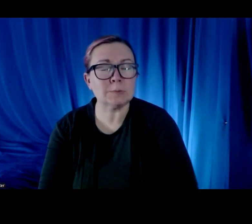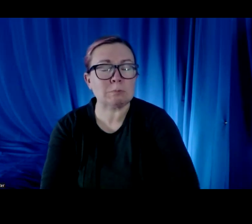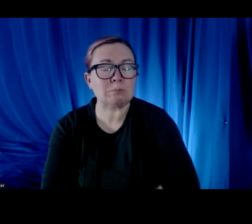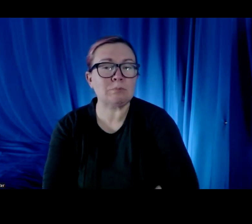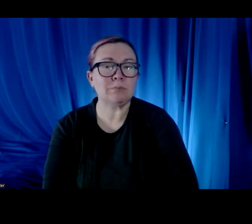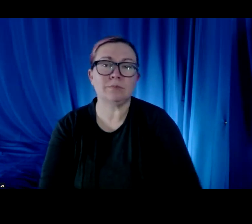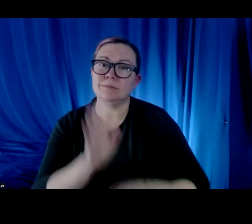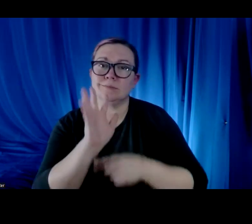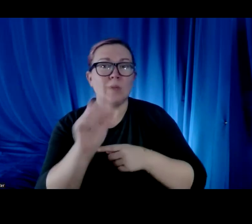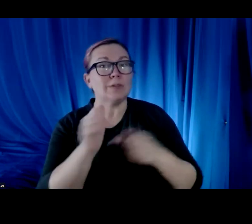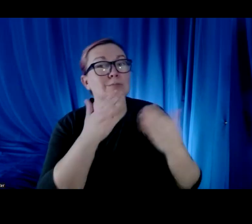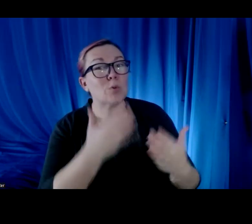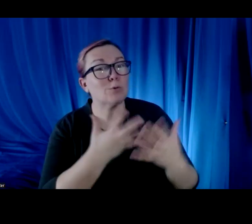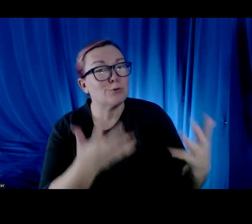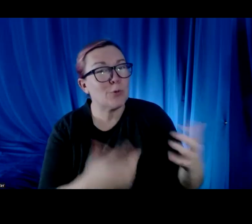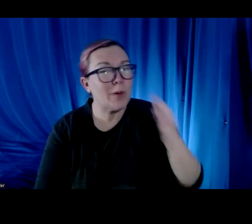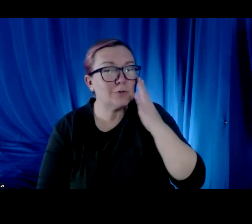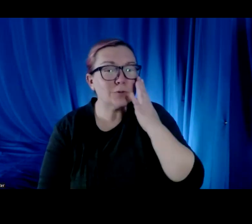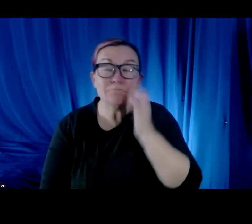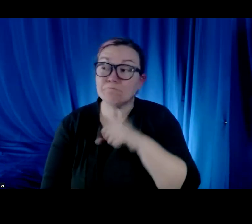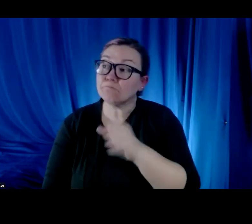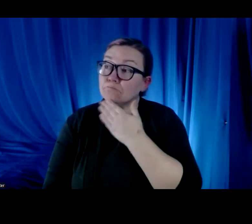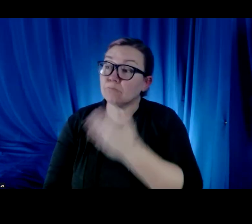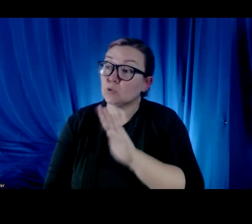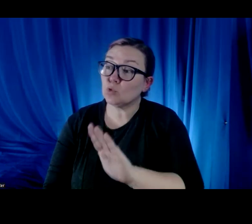That's awesome. Thank you so much. Yeah, thanks for your question.